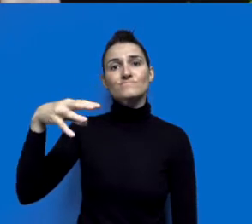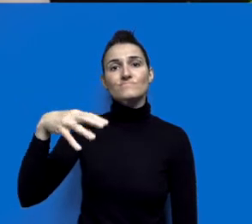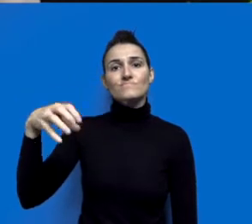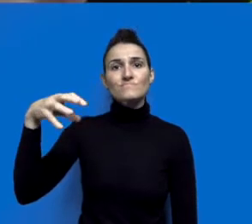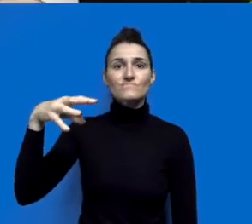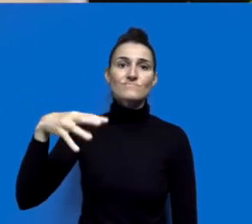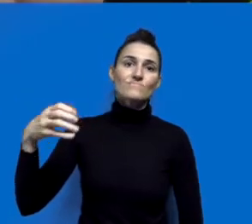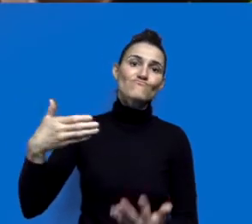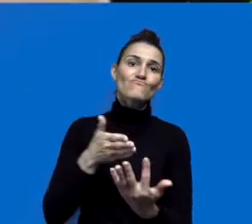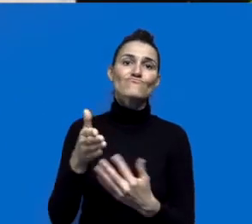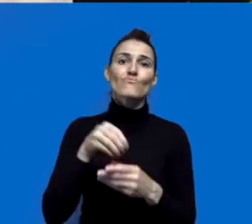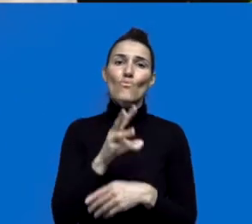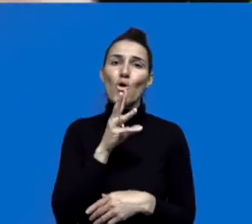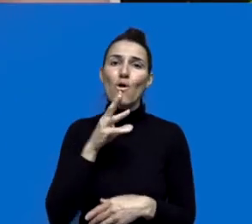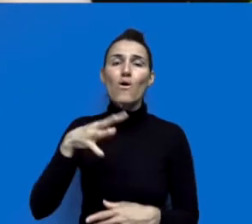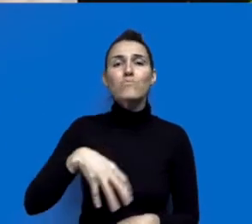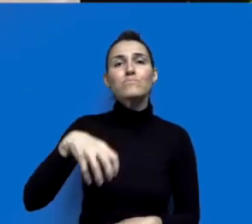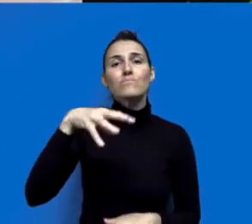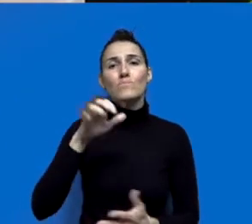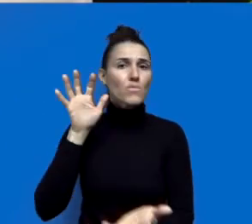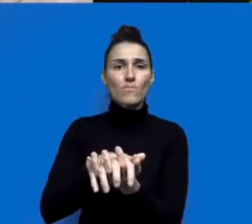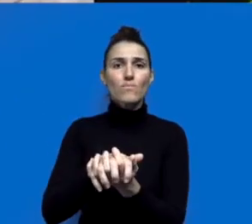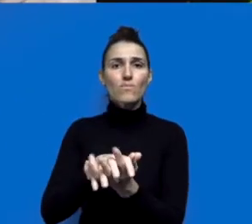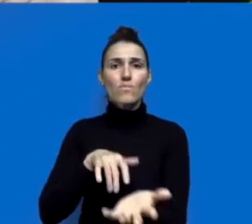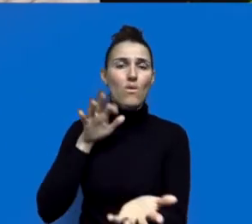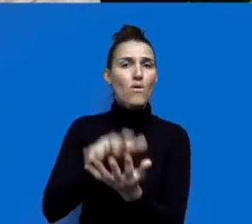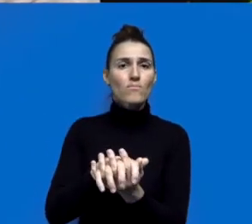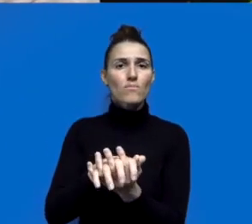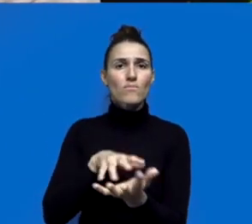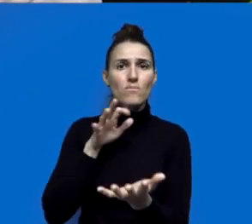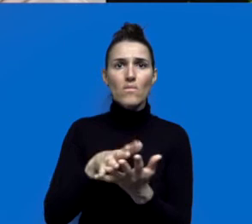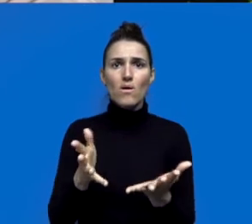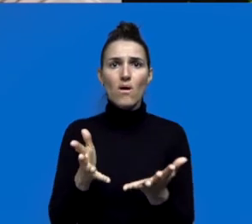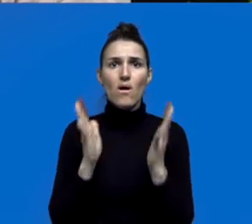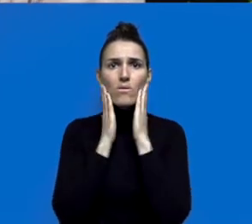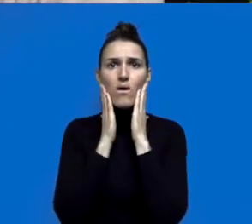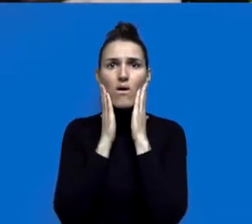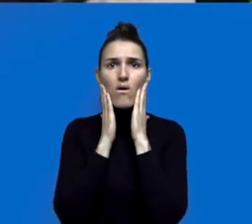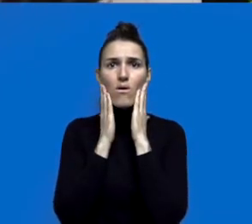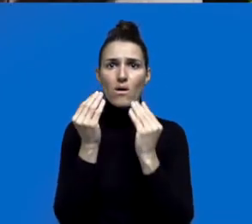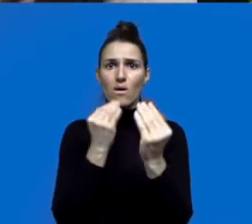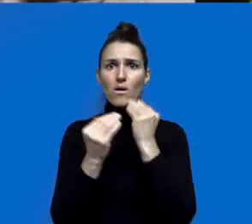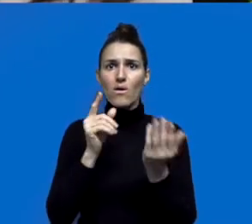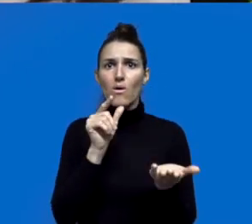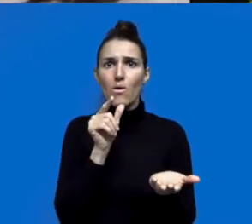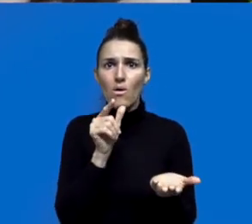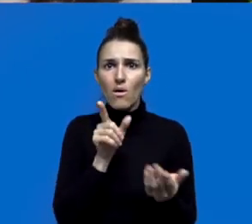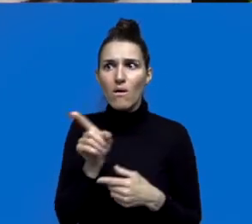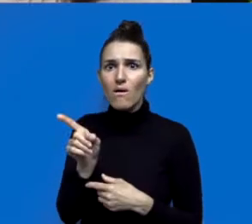octopus, gulp, gulp, gulp. Oh no! It's been eaten